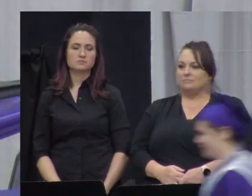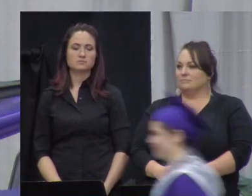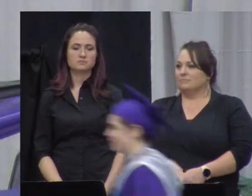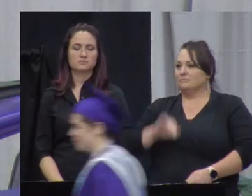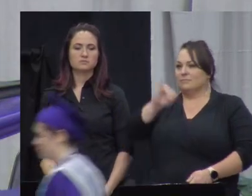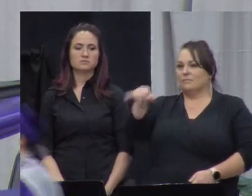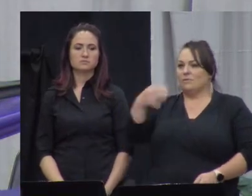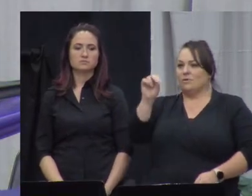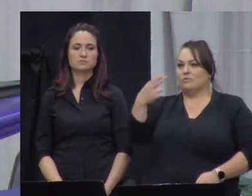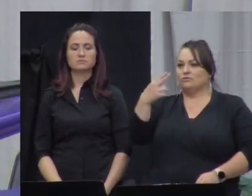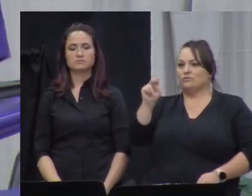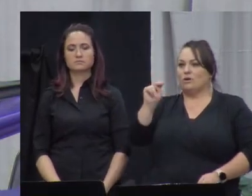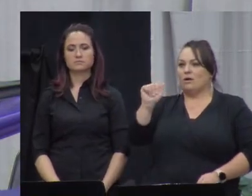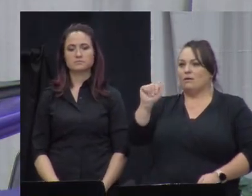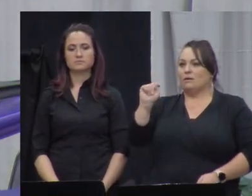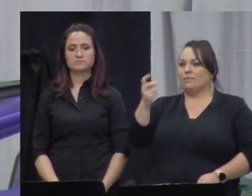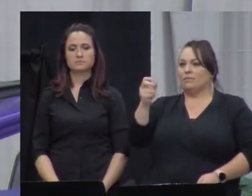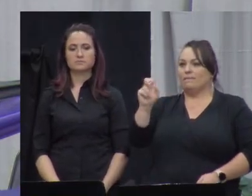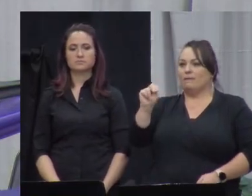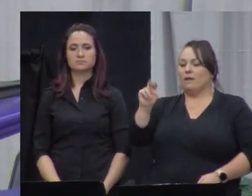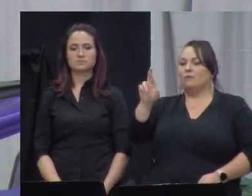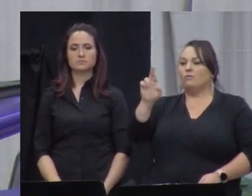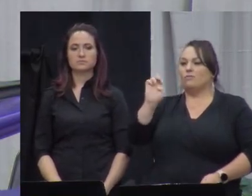Jonathan Reyes.